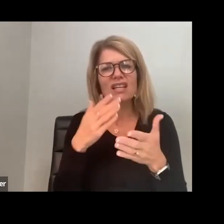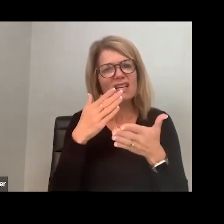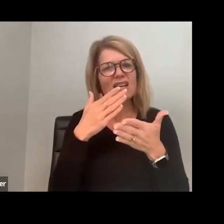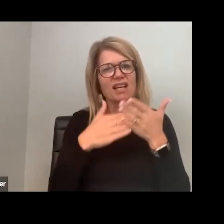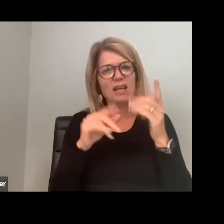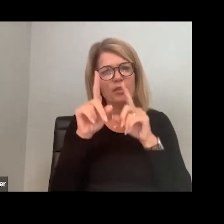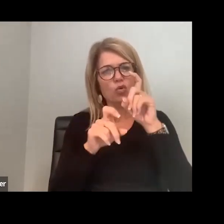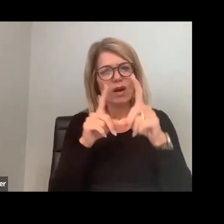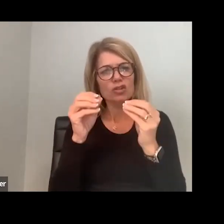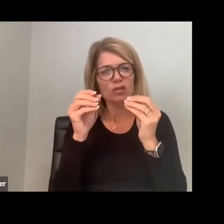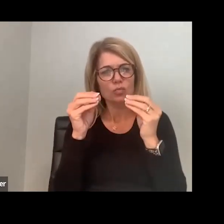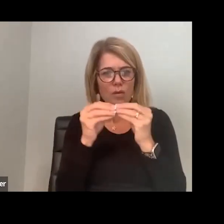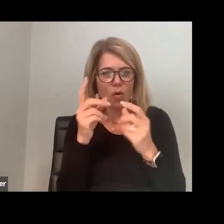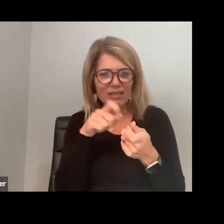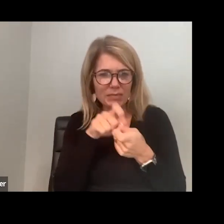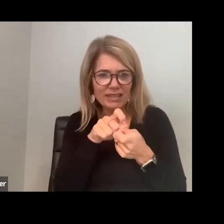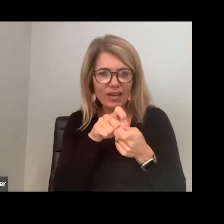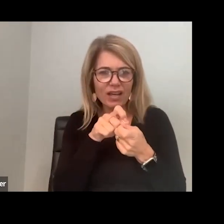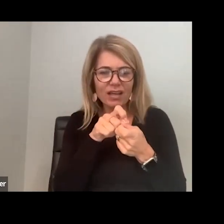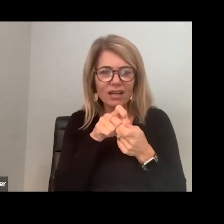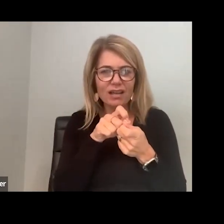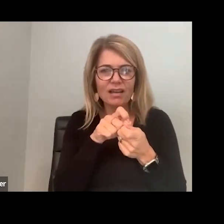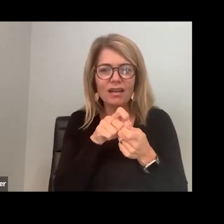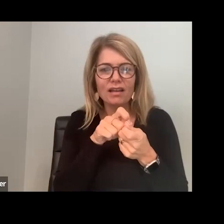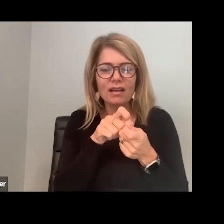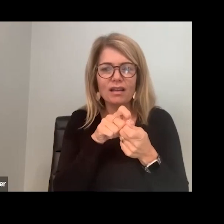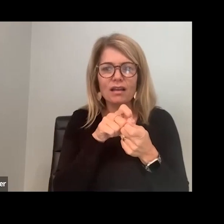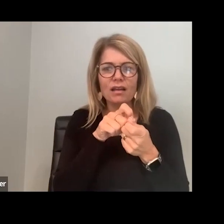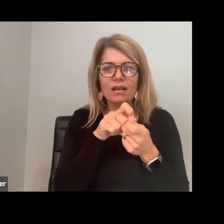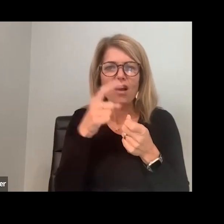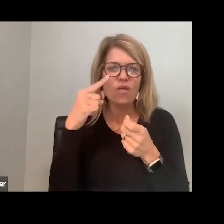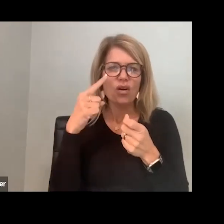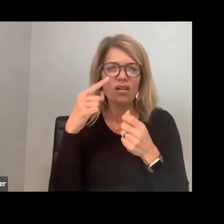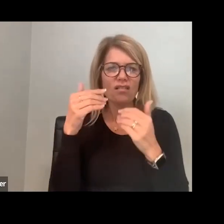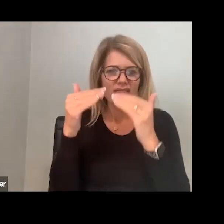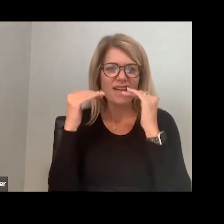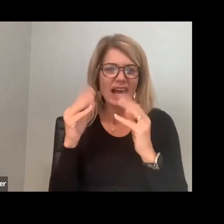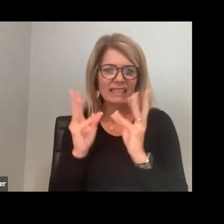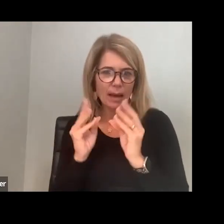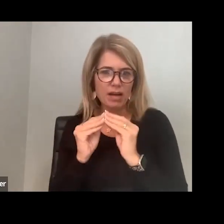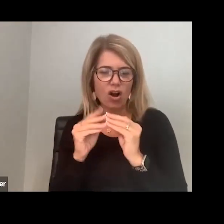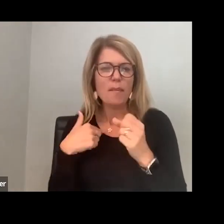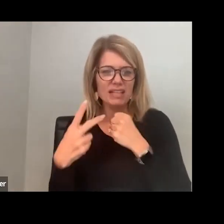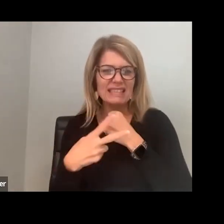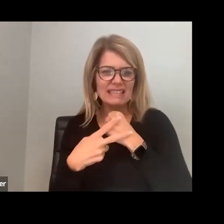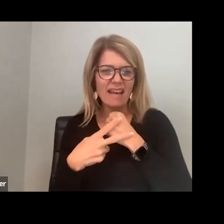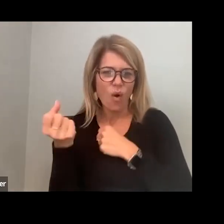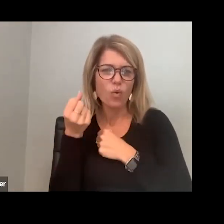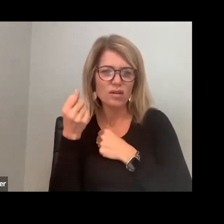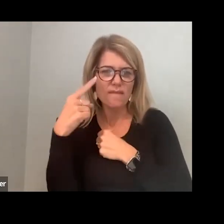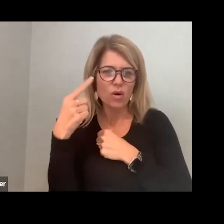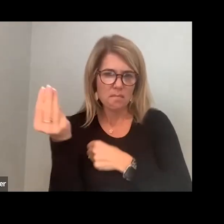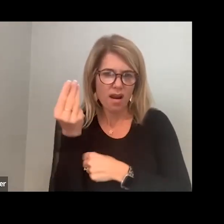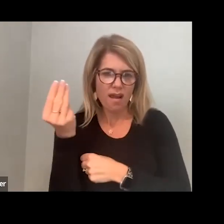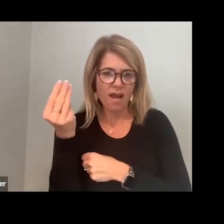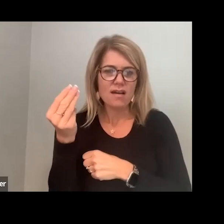more specific in terms of, like I said, the next seminar. So we'll save some of those. But I